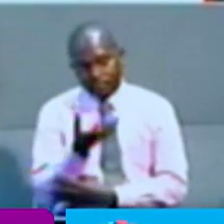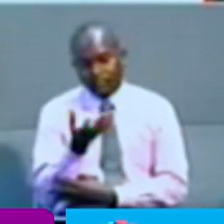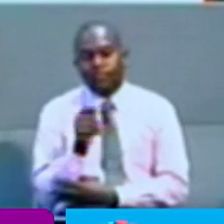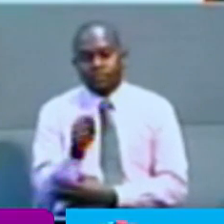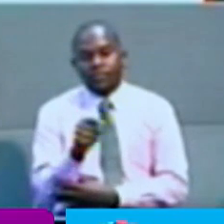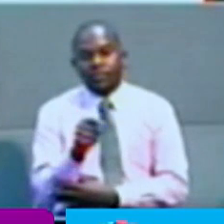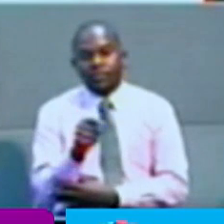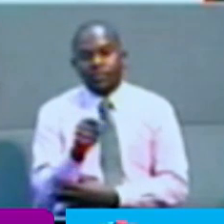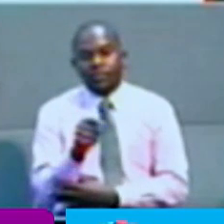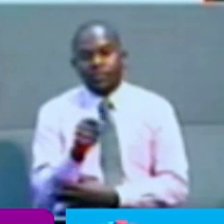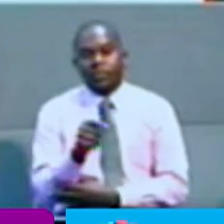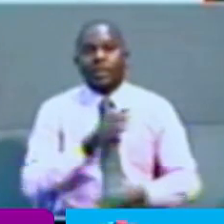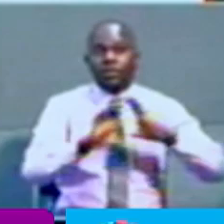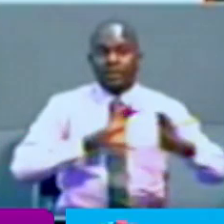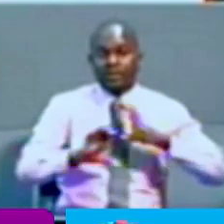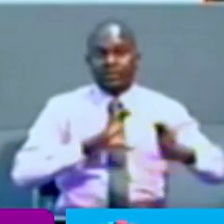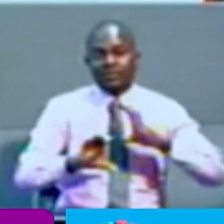study, search, and communicate.